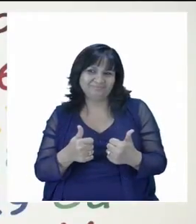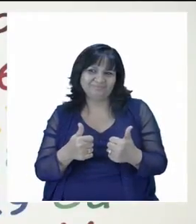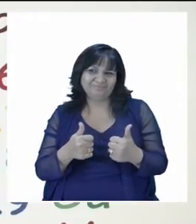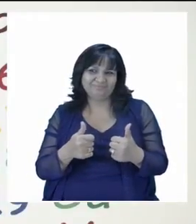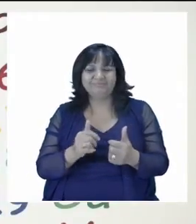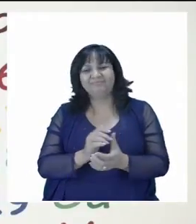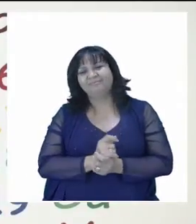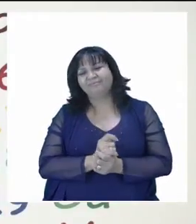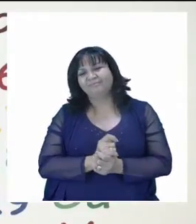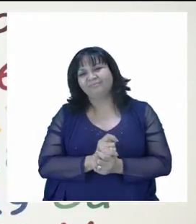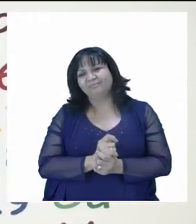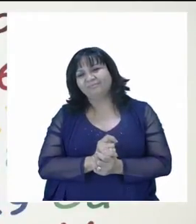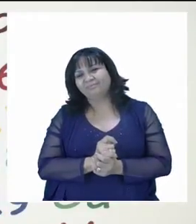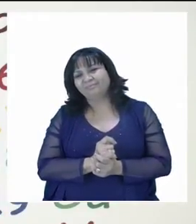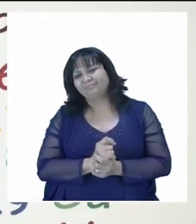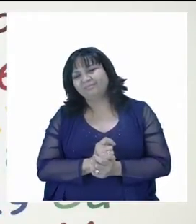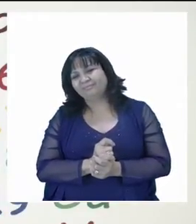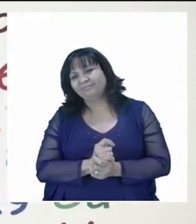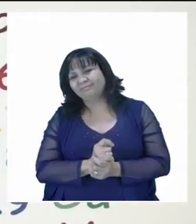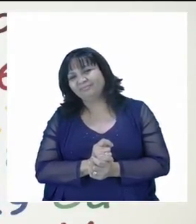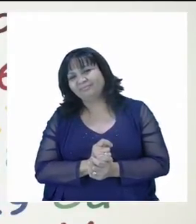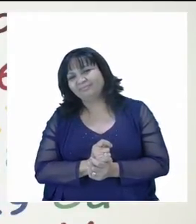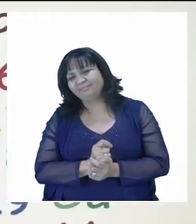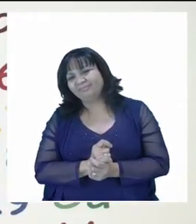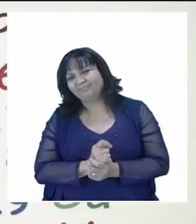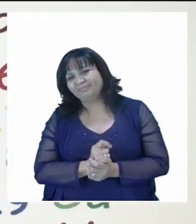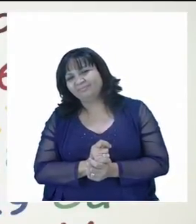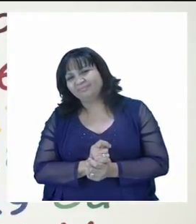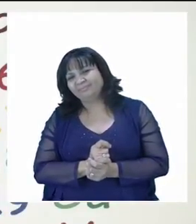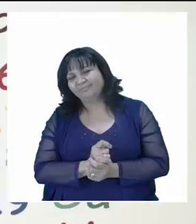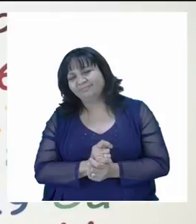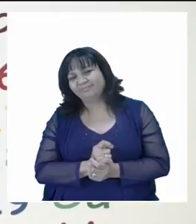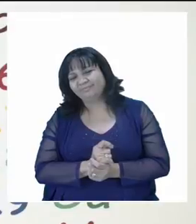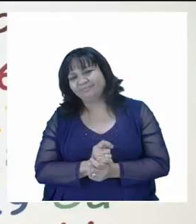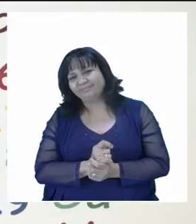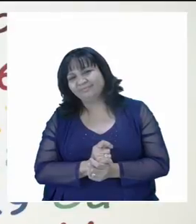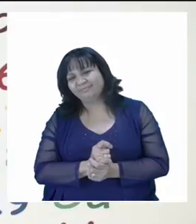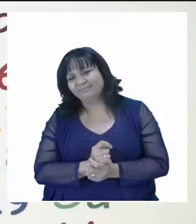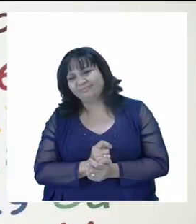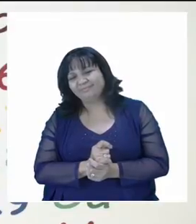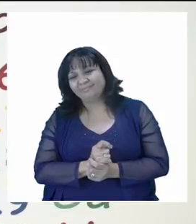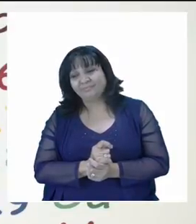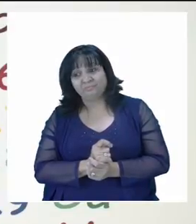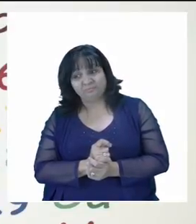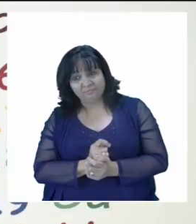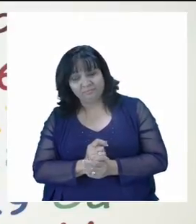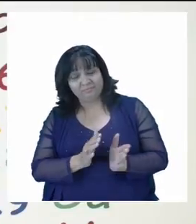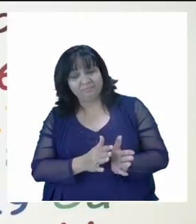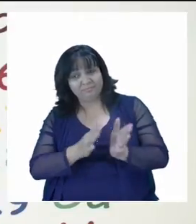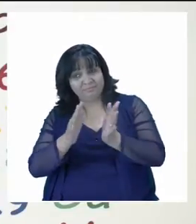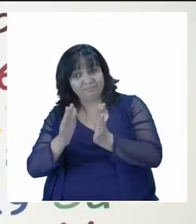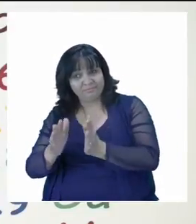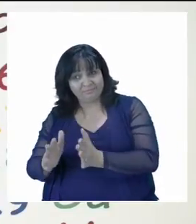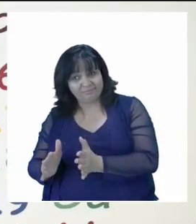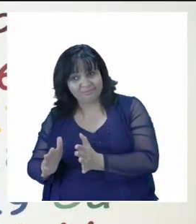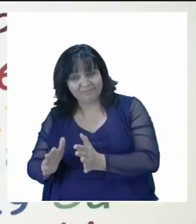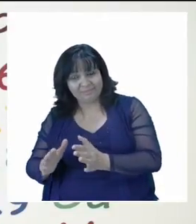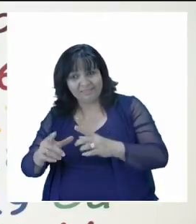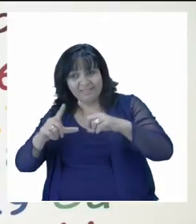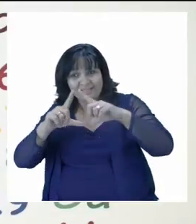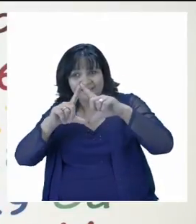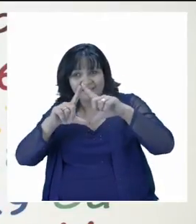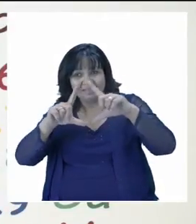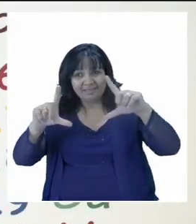Now that we are done with the square, let us now move to the rectangle.